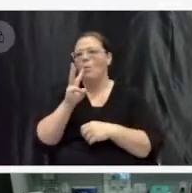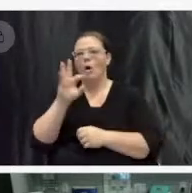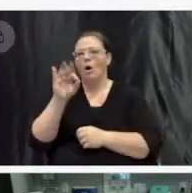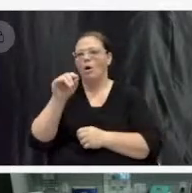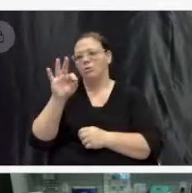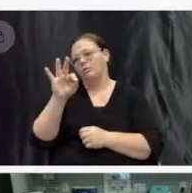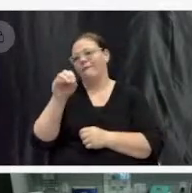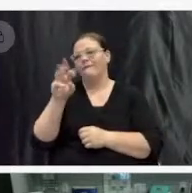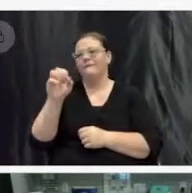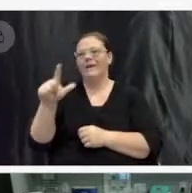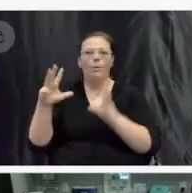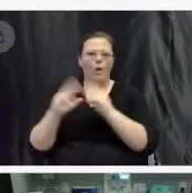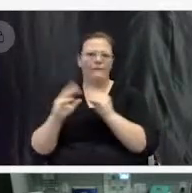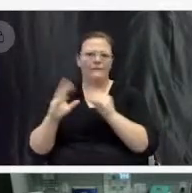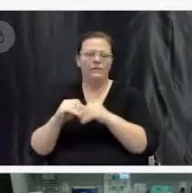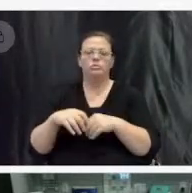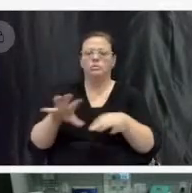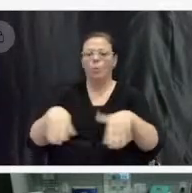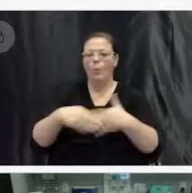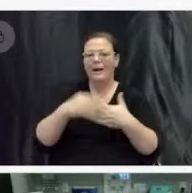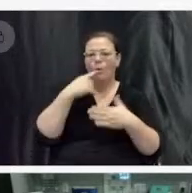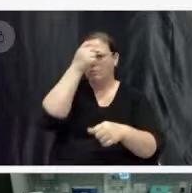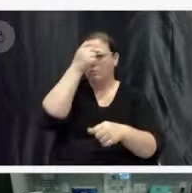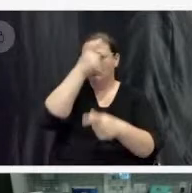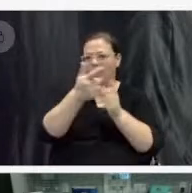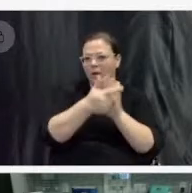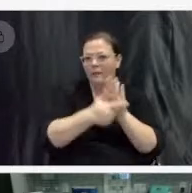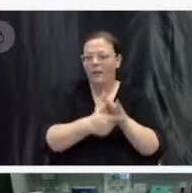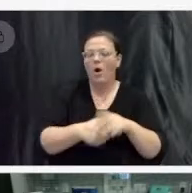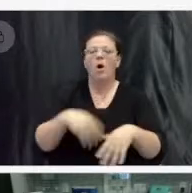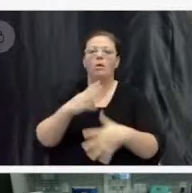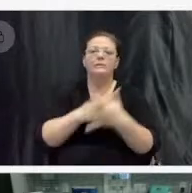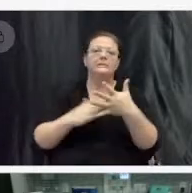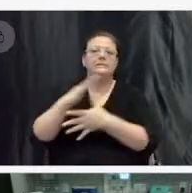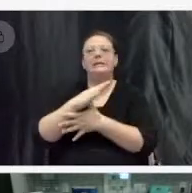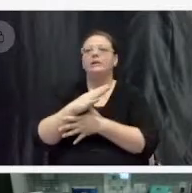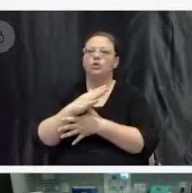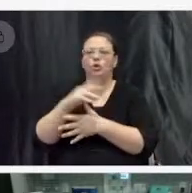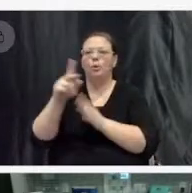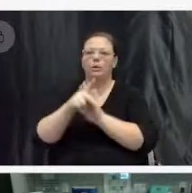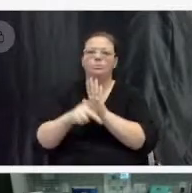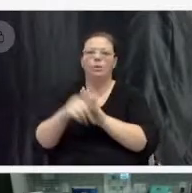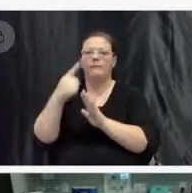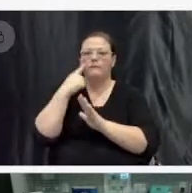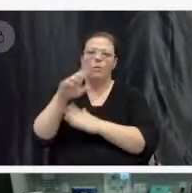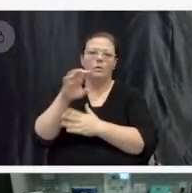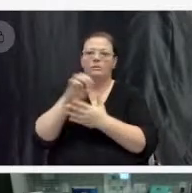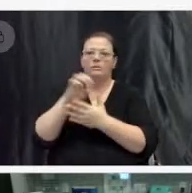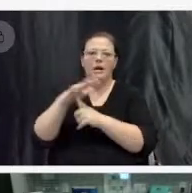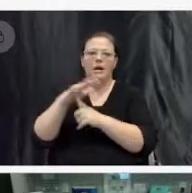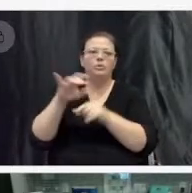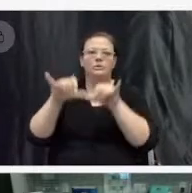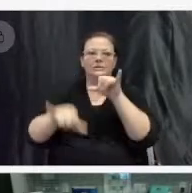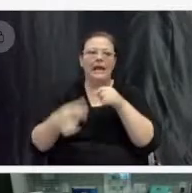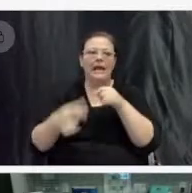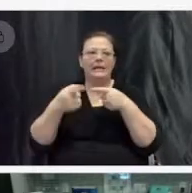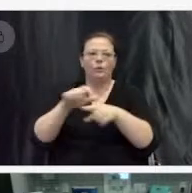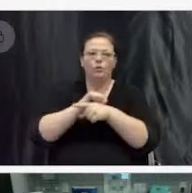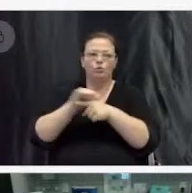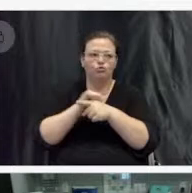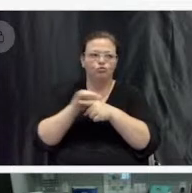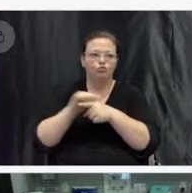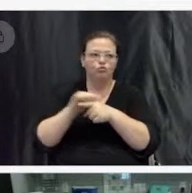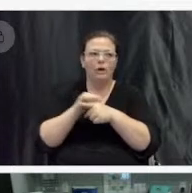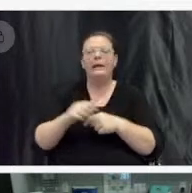convention, wedding for a brother-in-law, senior principal partner with Montrose Environmental staying while attending training at their Little Rock